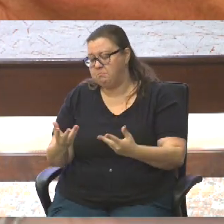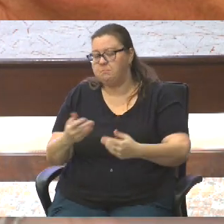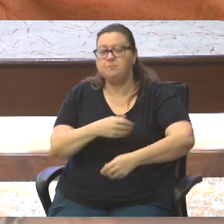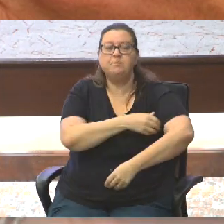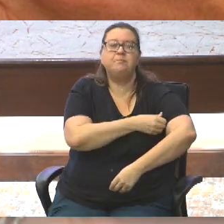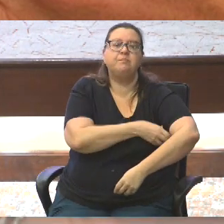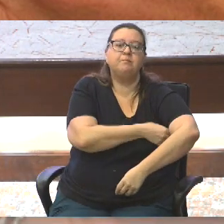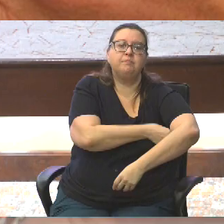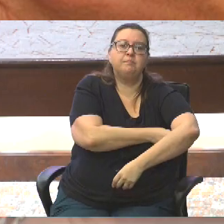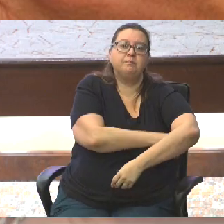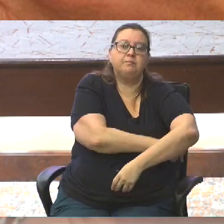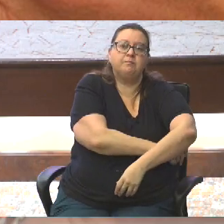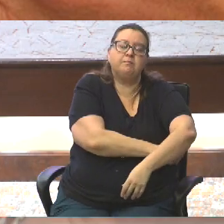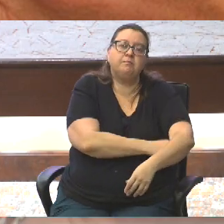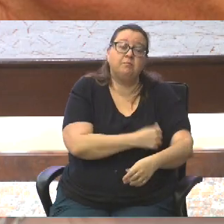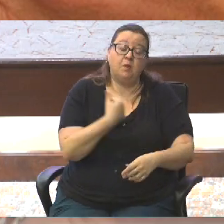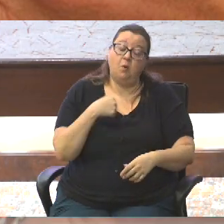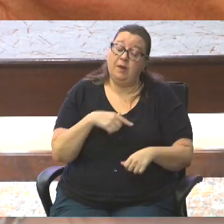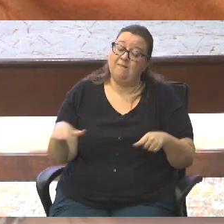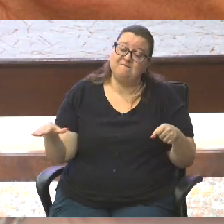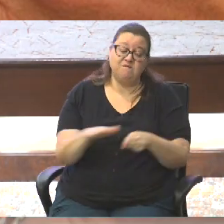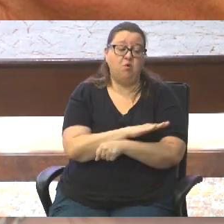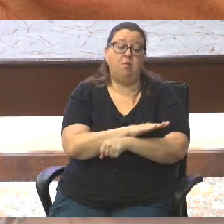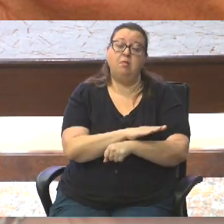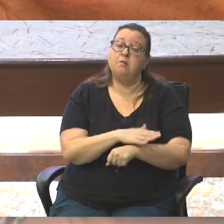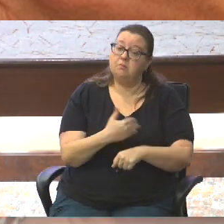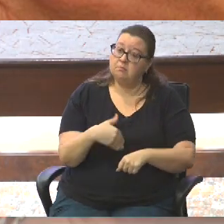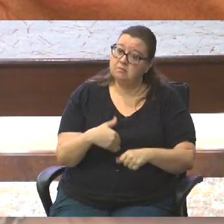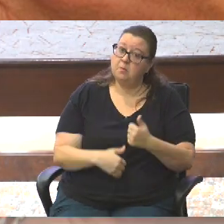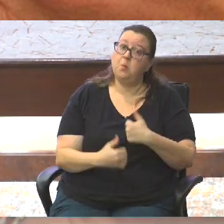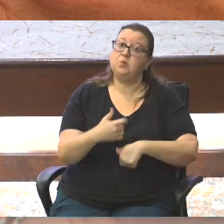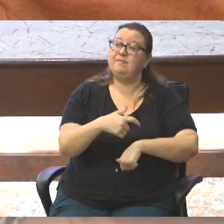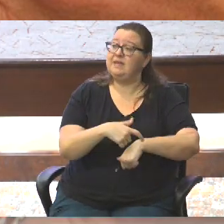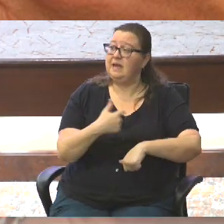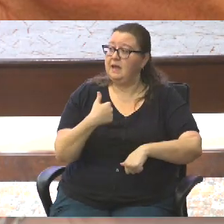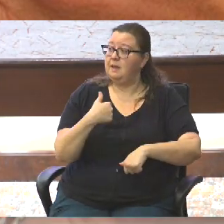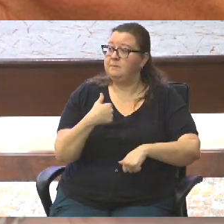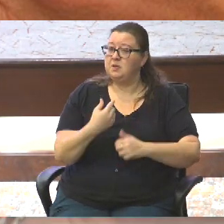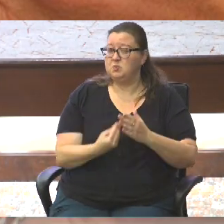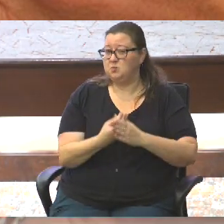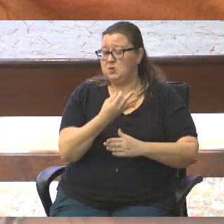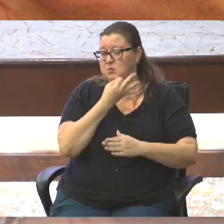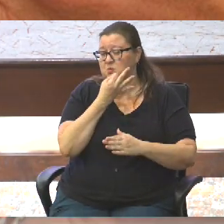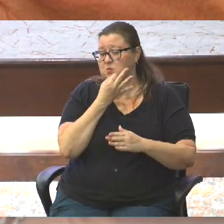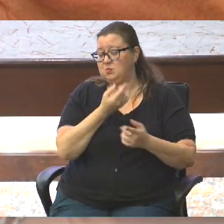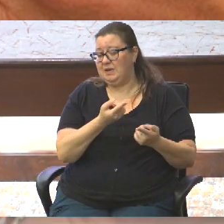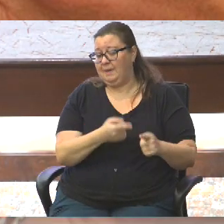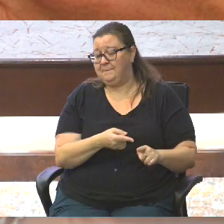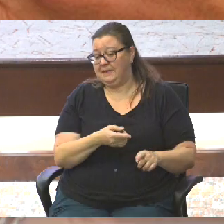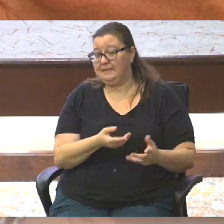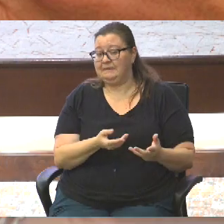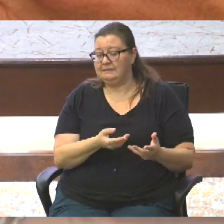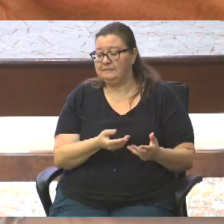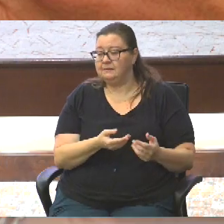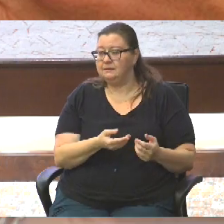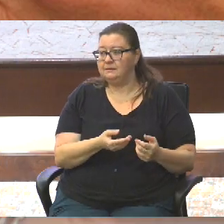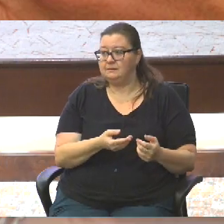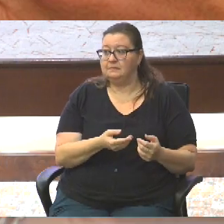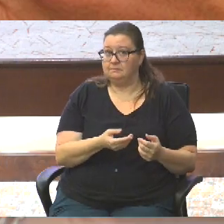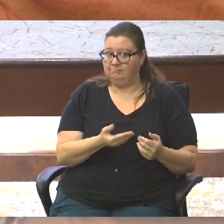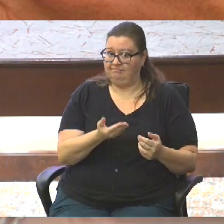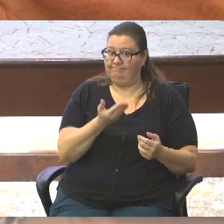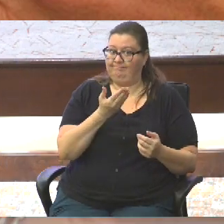We are very, very full most of the time. With spring around the corner, actually knocking at the door, this is